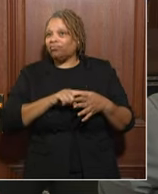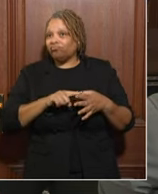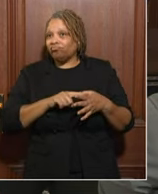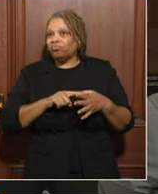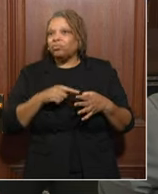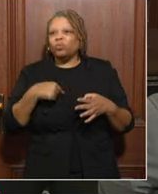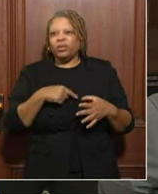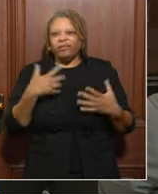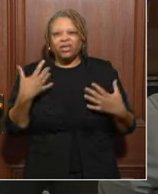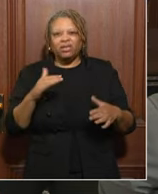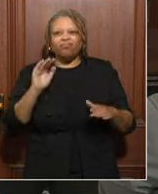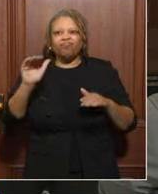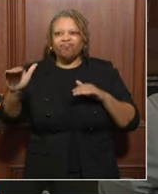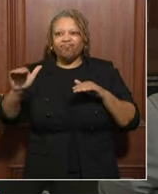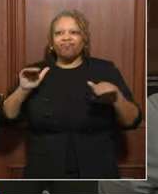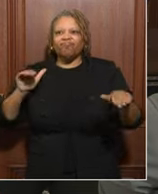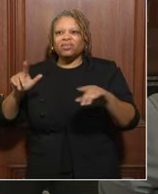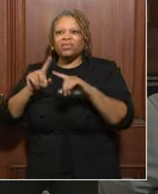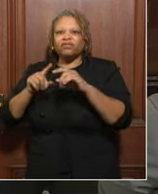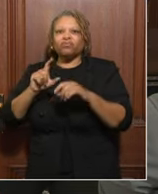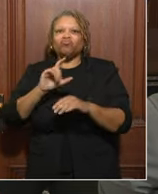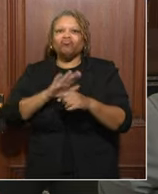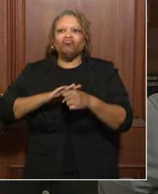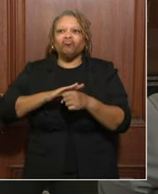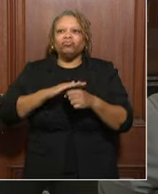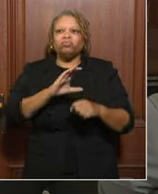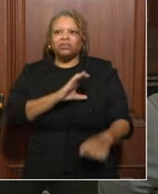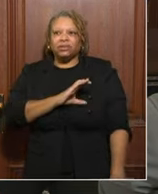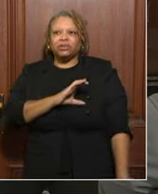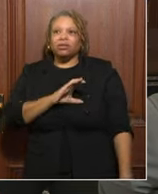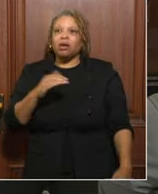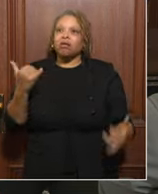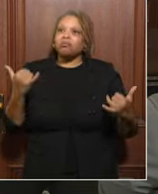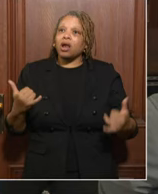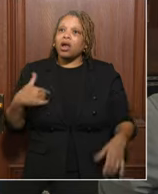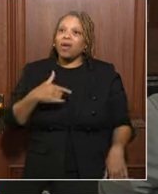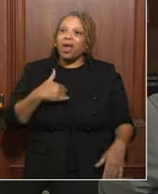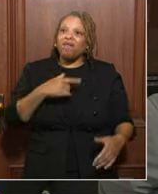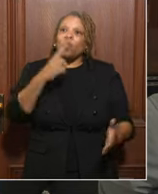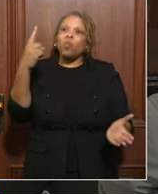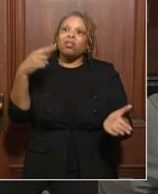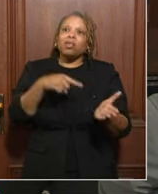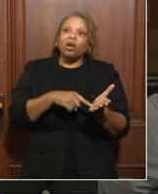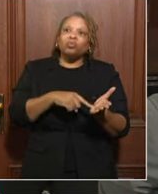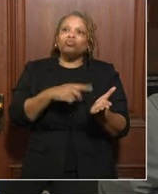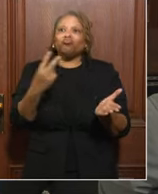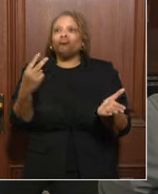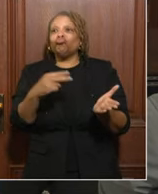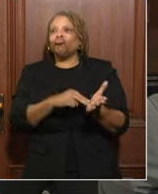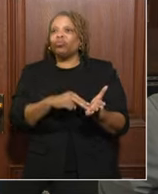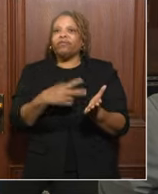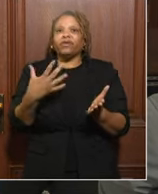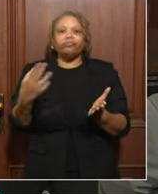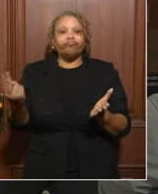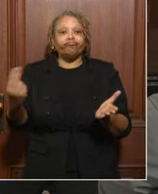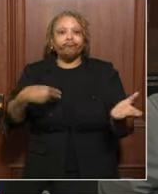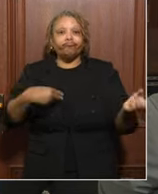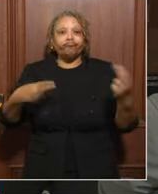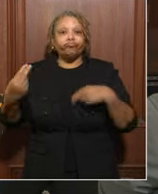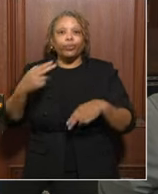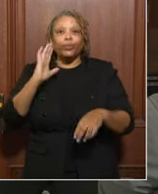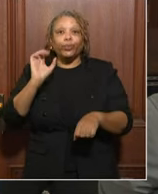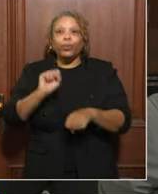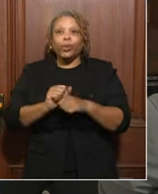have thousands that are coming from across the United States who have committed to being a part of the inauguration process here in